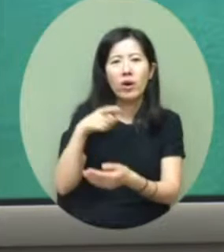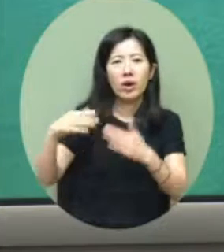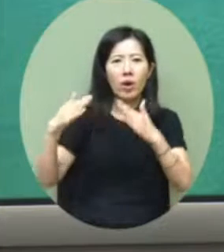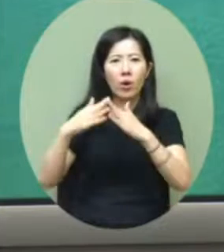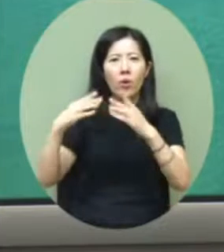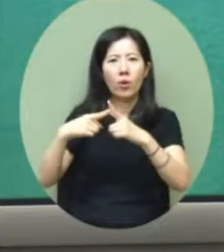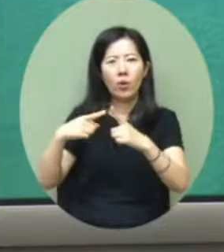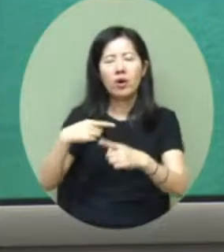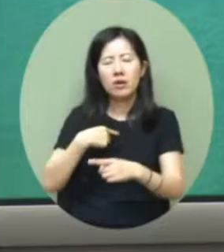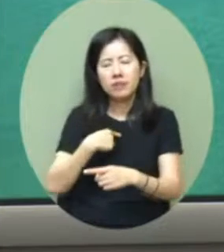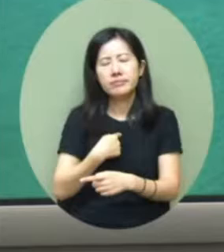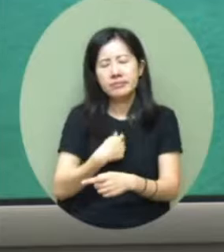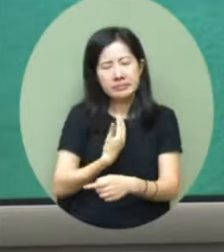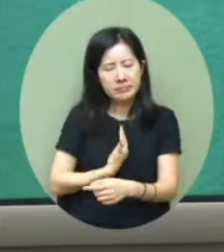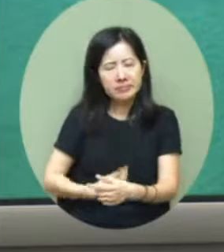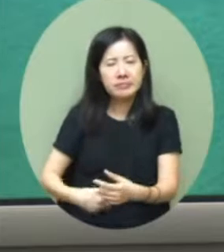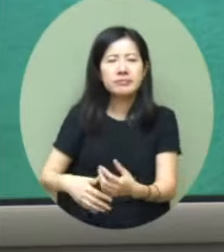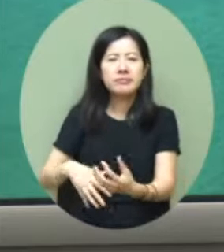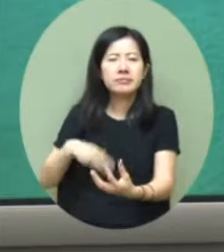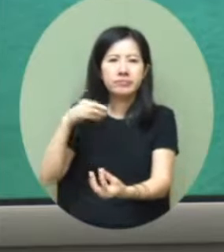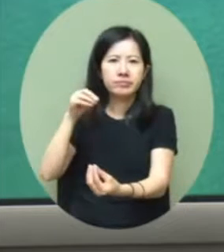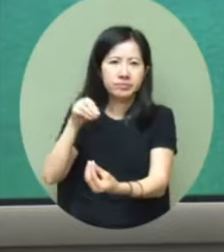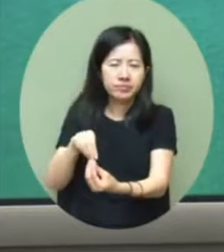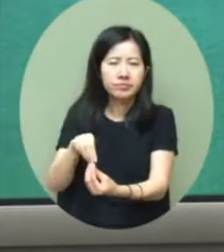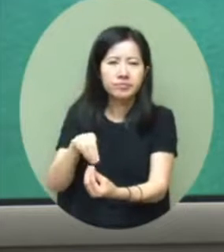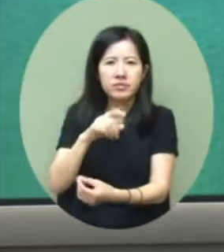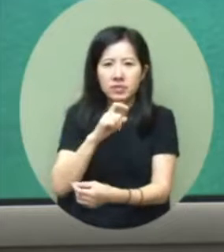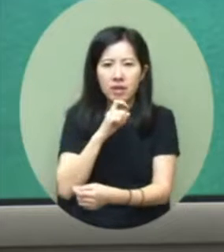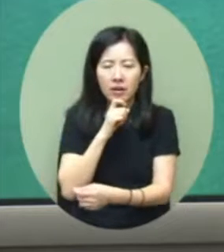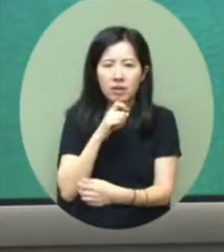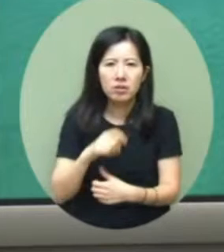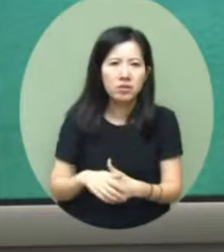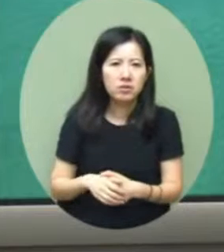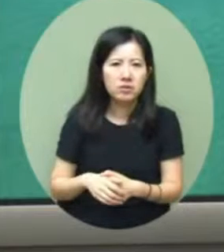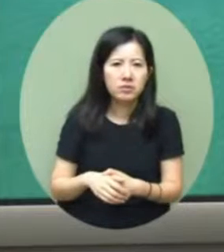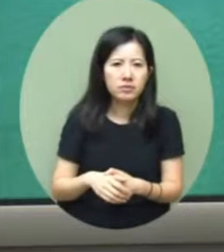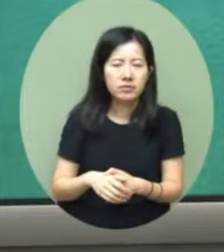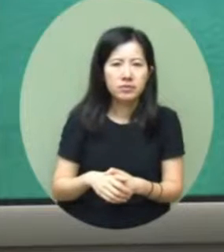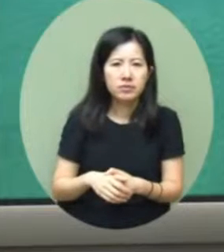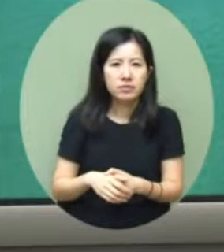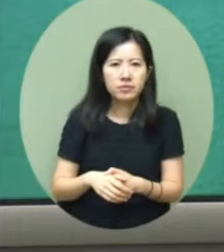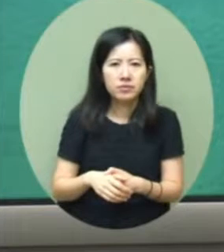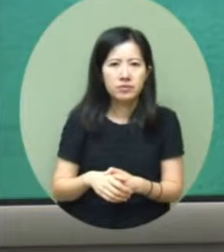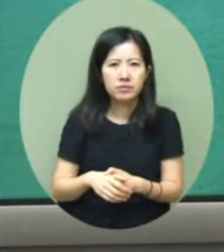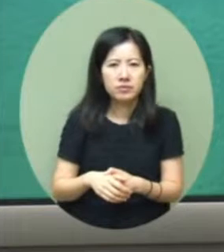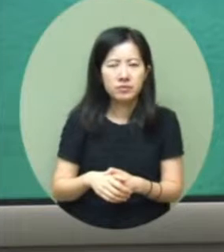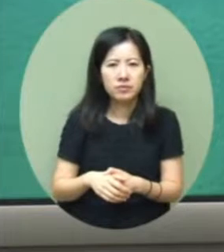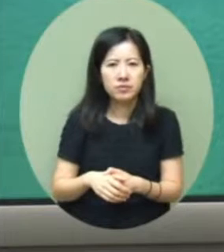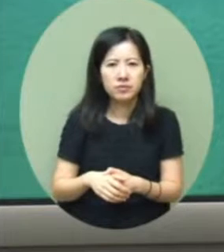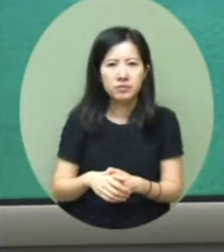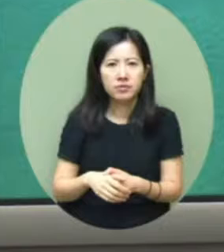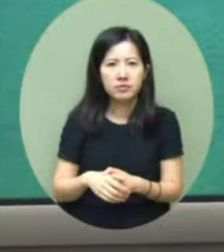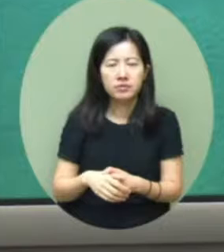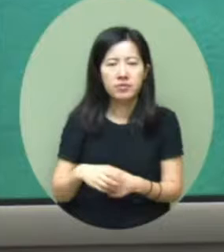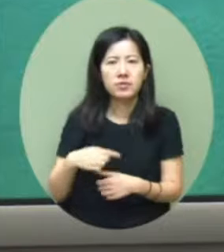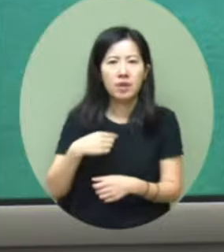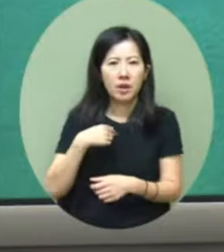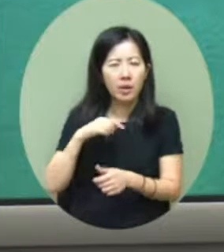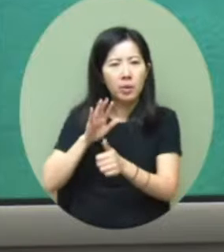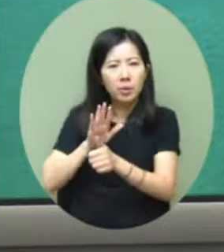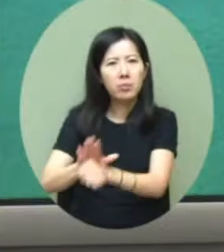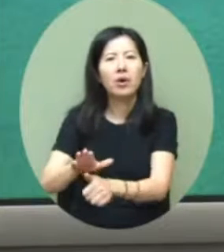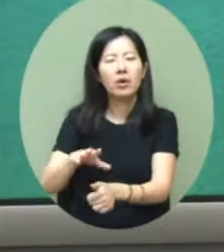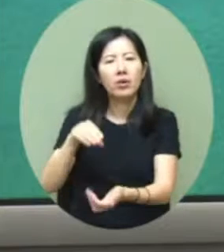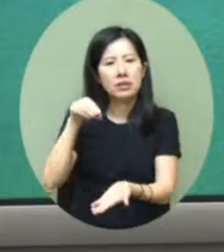products for use. In relation to the industrial accident, I express my condolences to the